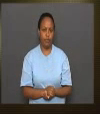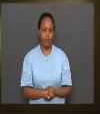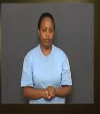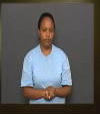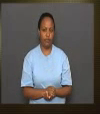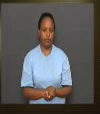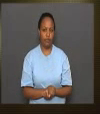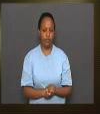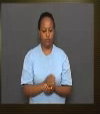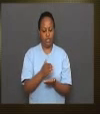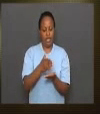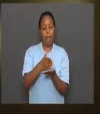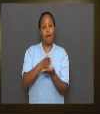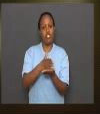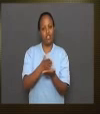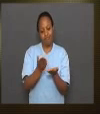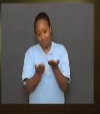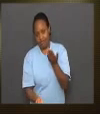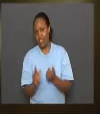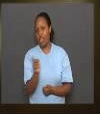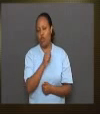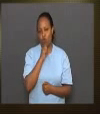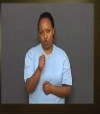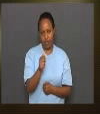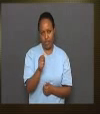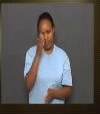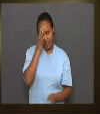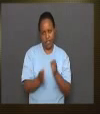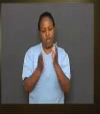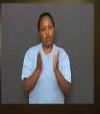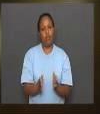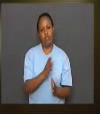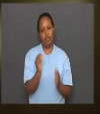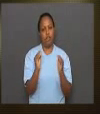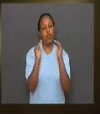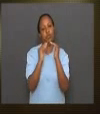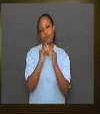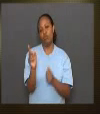be impartial, just, and equitable.